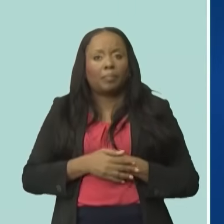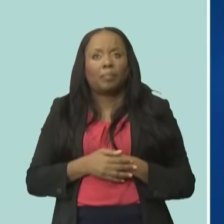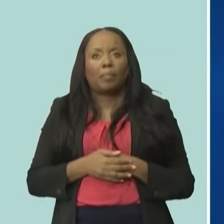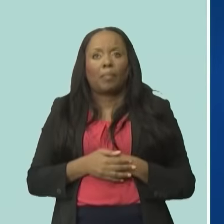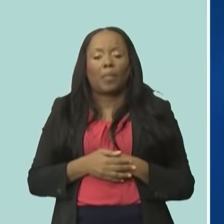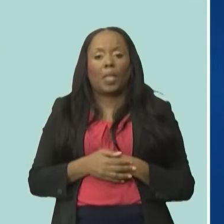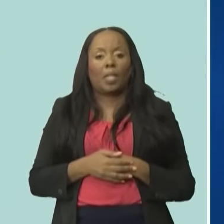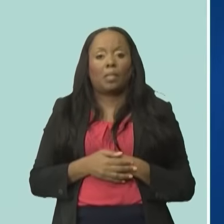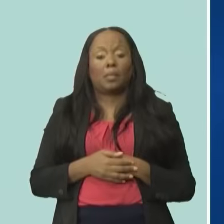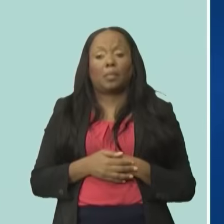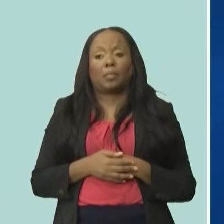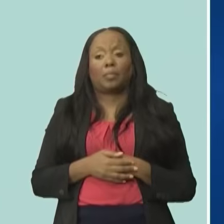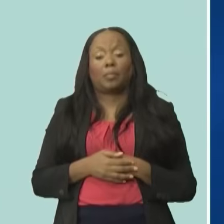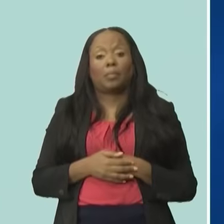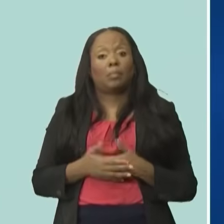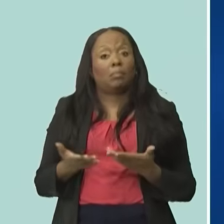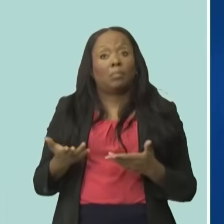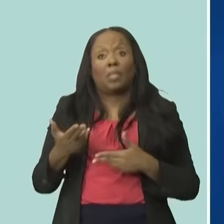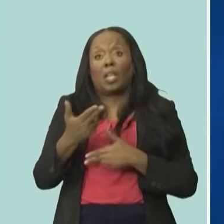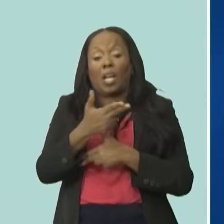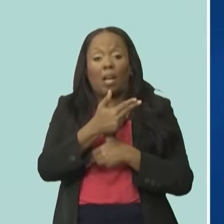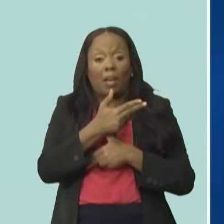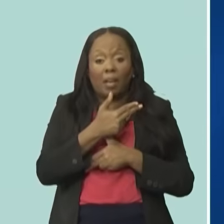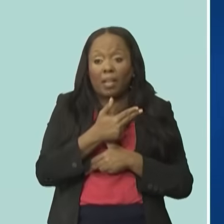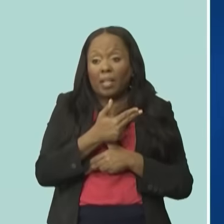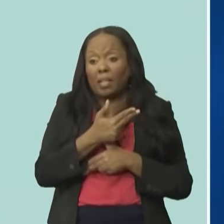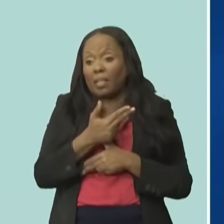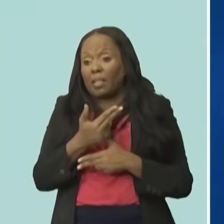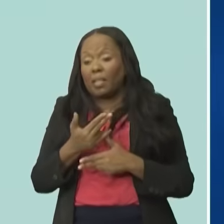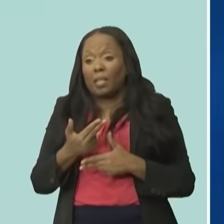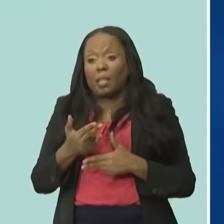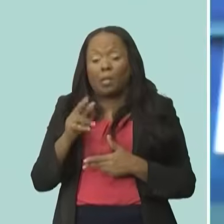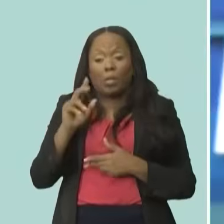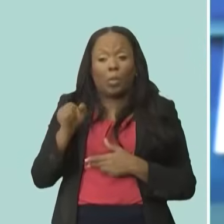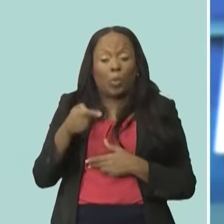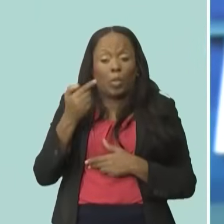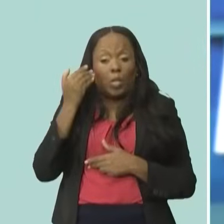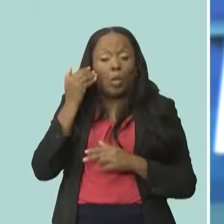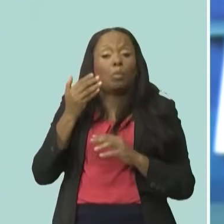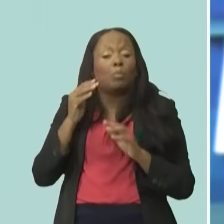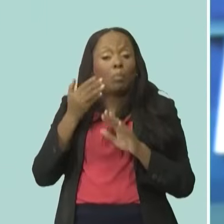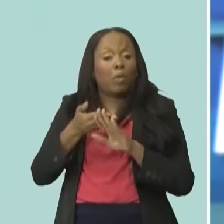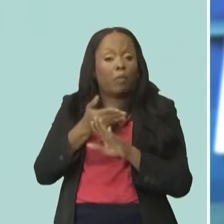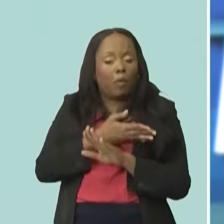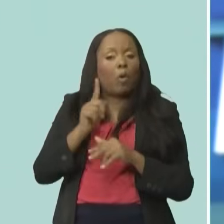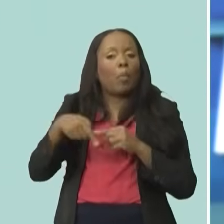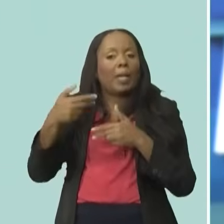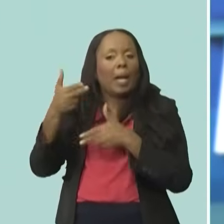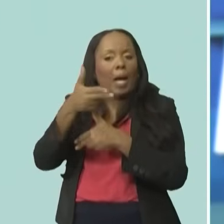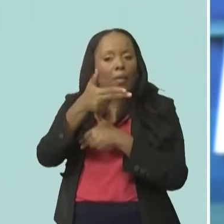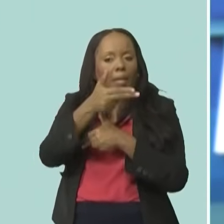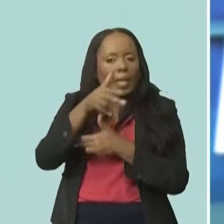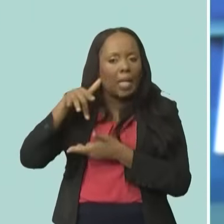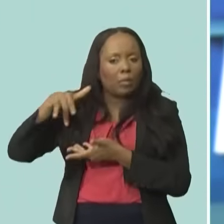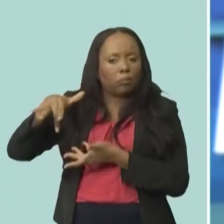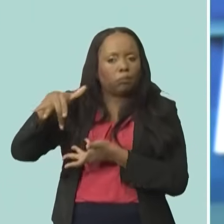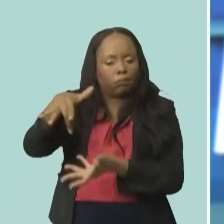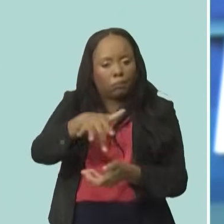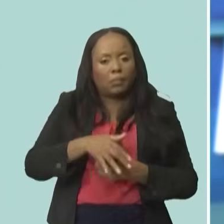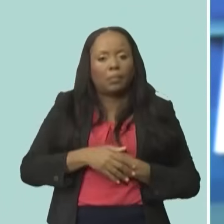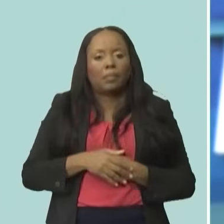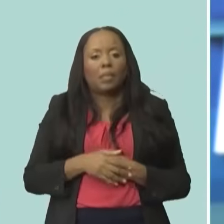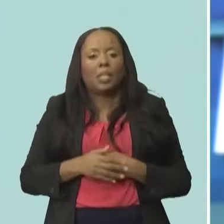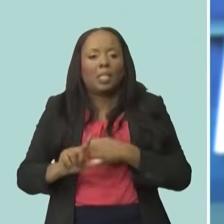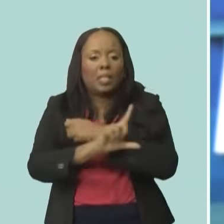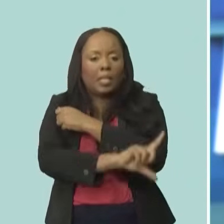the only hazard that gives you the luxury, for want of a better word, to say it is coming. Okay. Now, Mr. Brooks further explains that St. Lucie,